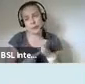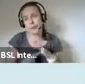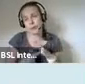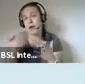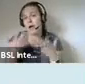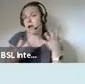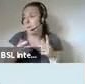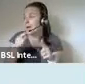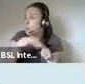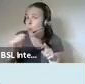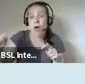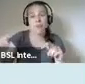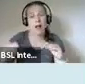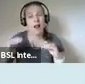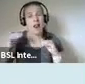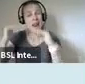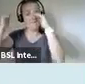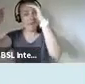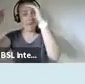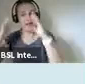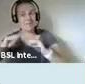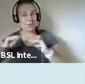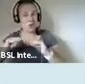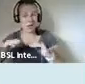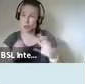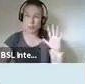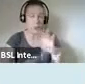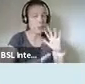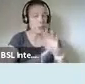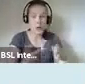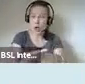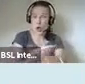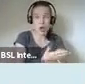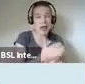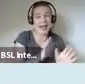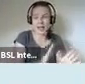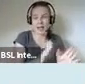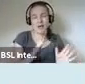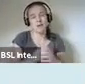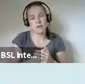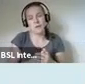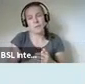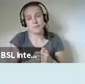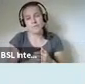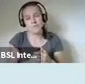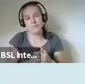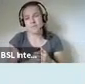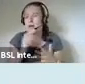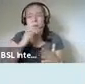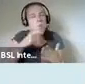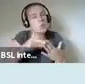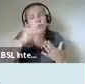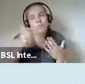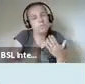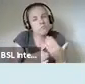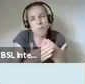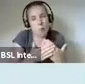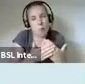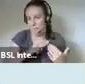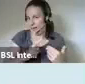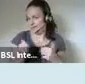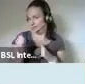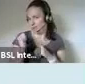level of education. And I will not go more into that because we just heard Nafisa's presentation, and we know